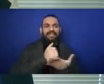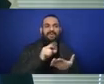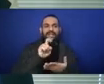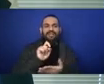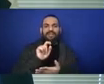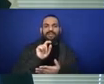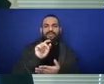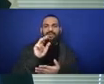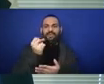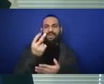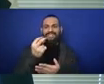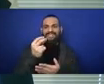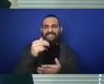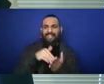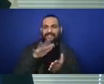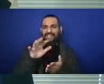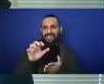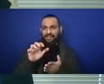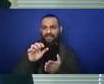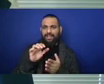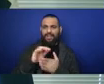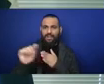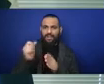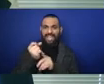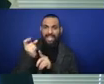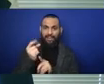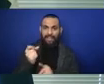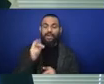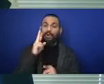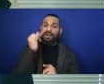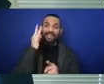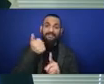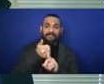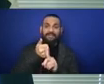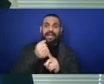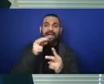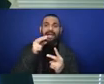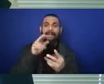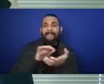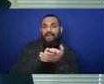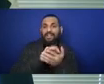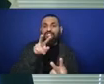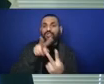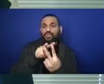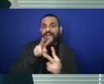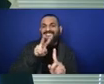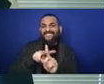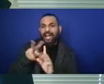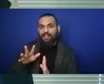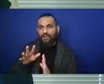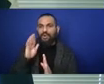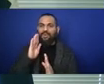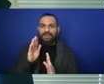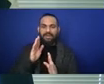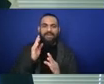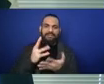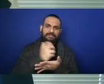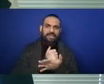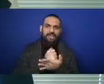$112,500 annually, or if you're a married joint filer, you'd be making up to